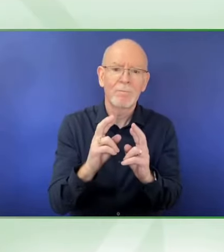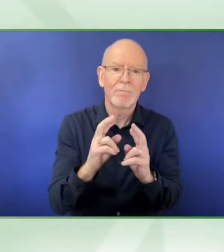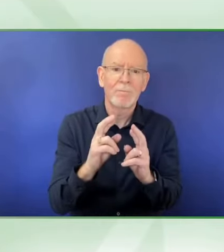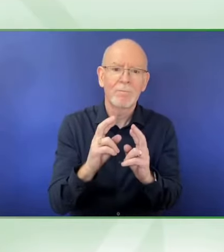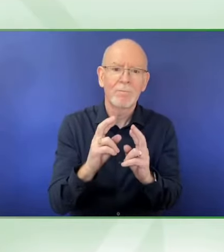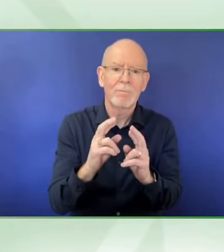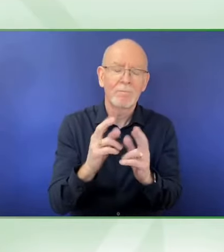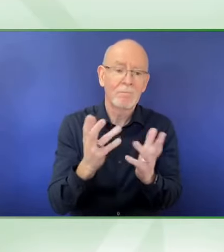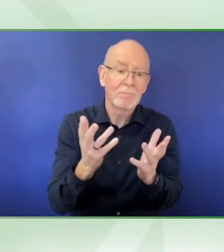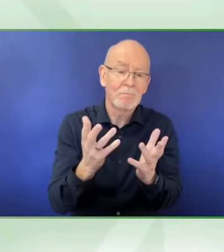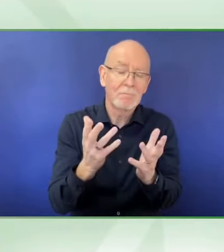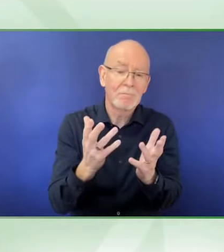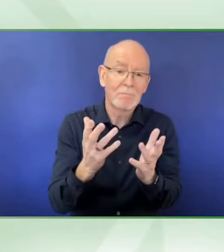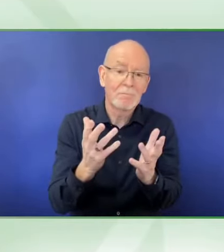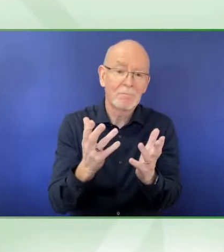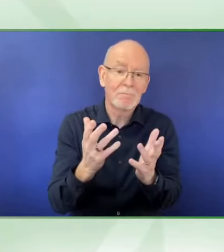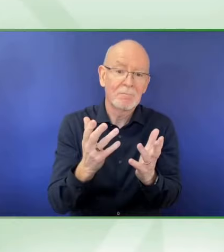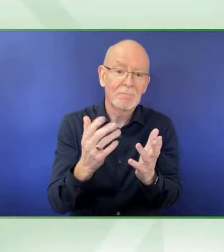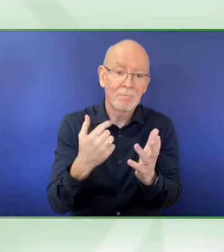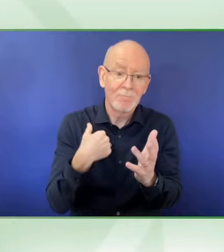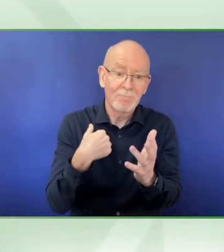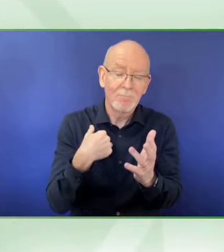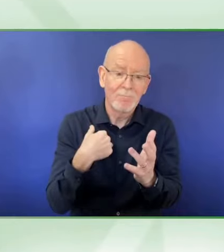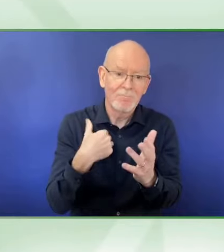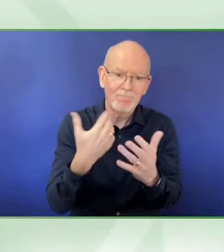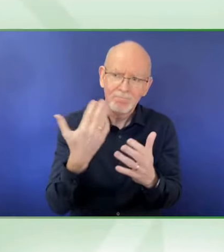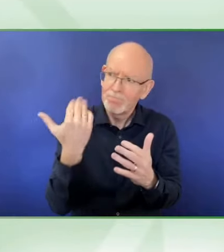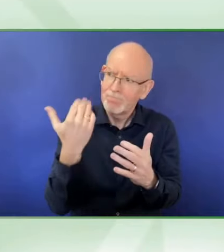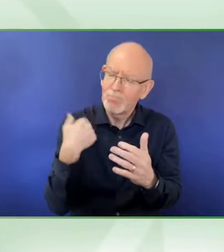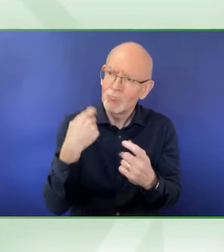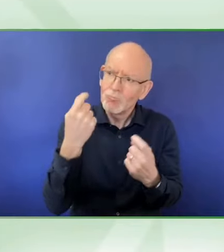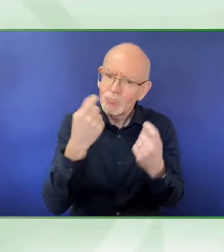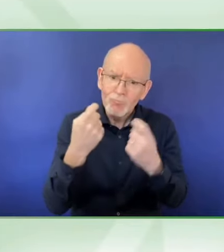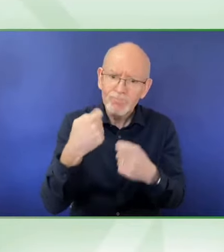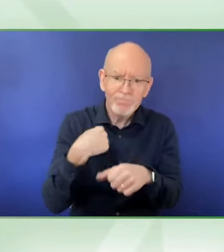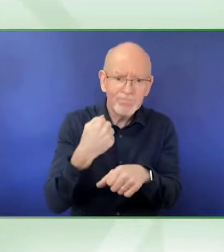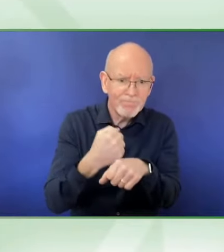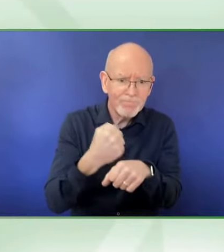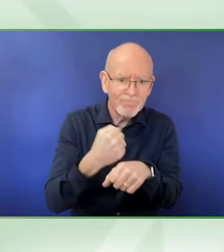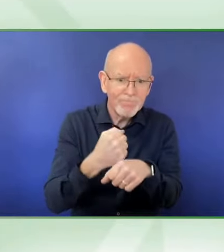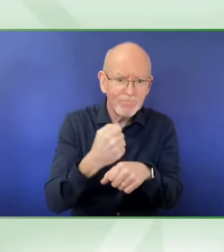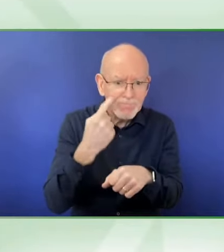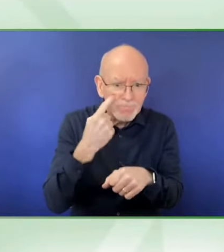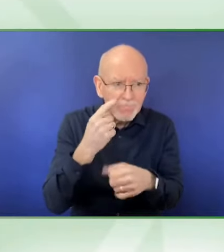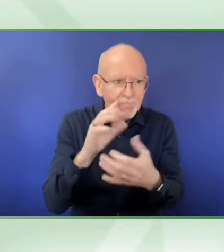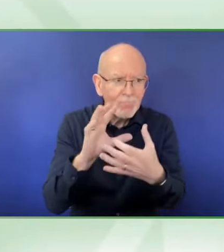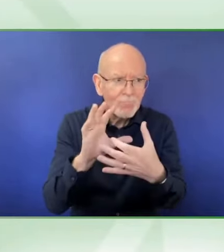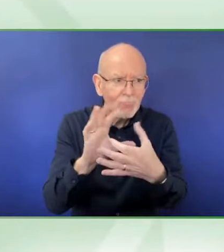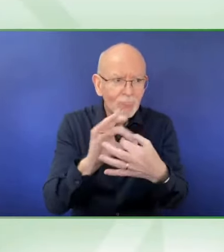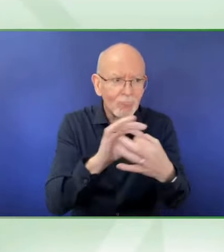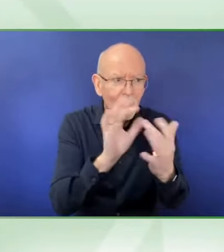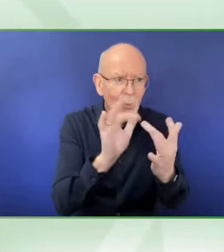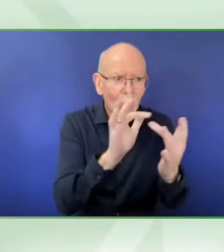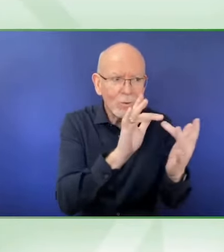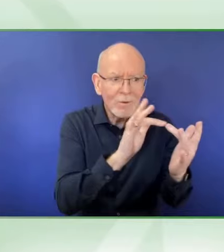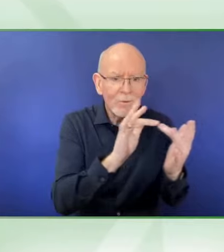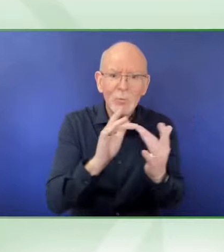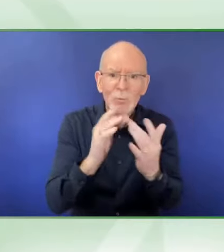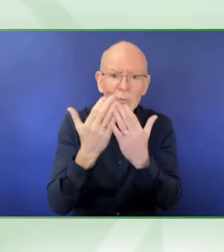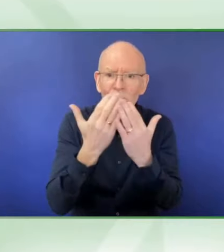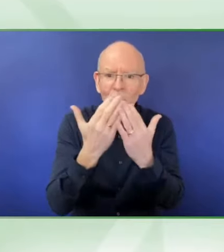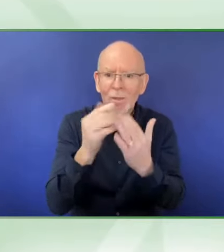with disability or the groups, you know, by talking with them. But also I've seen the experience of